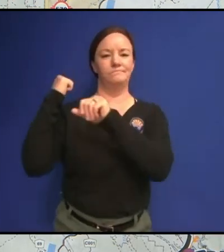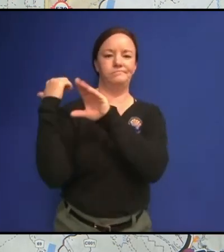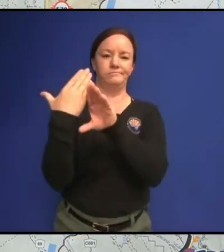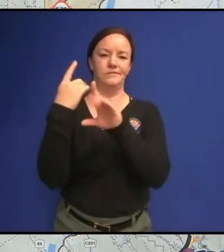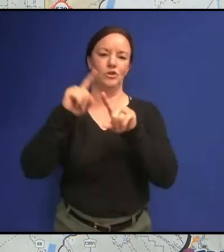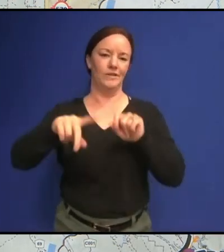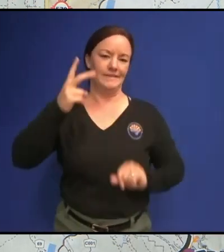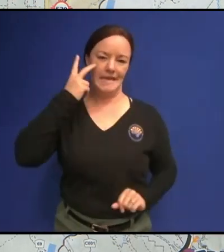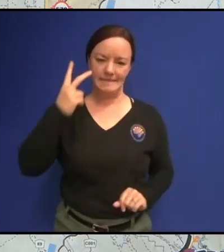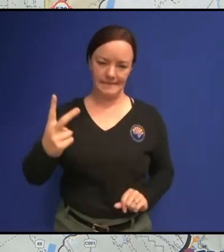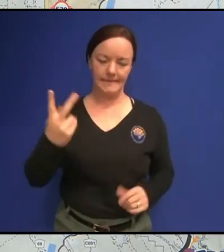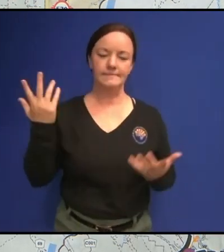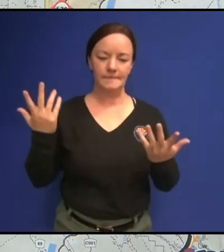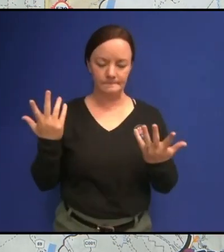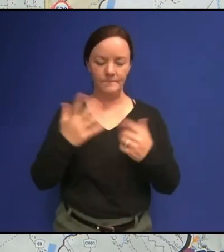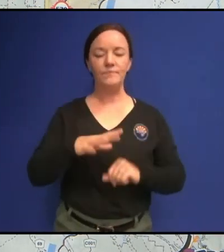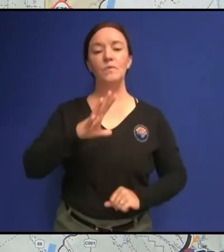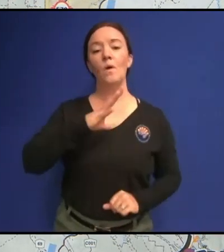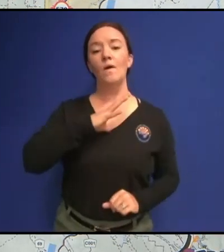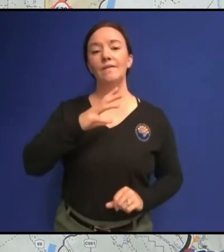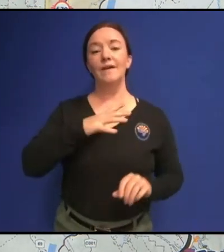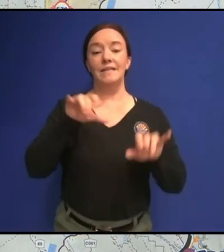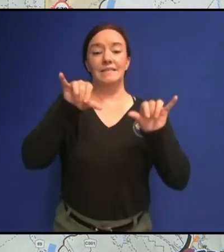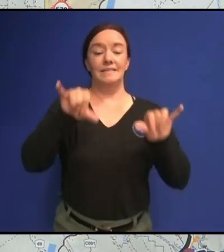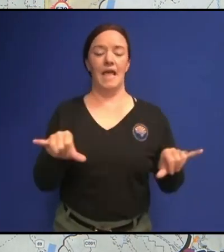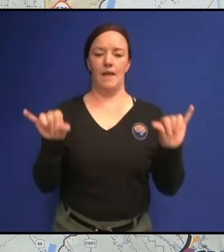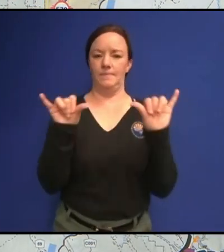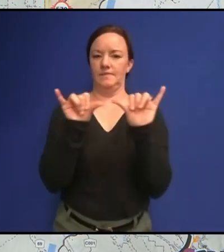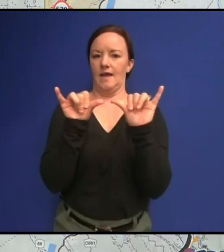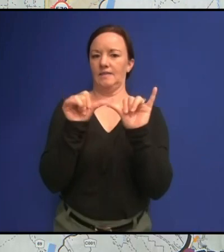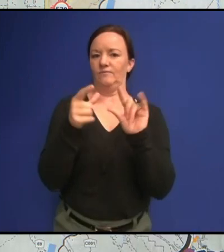fire's size at